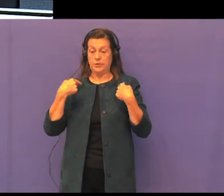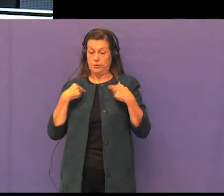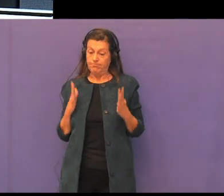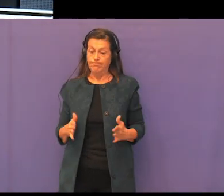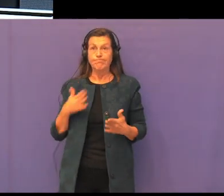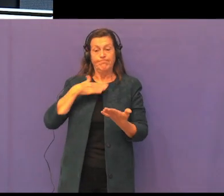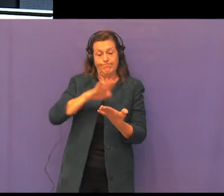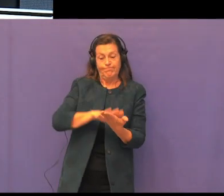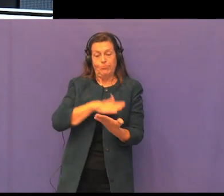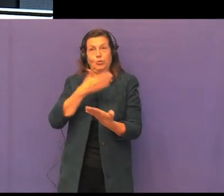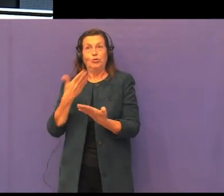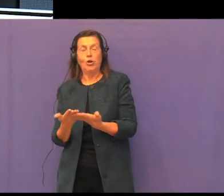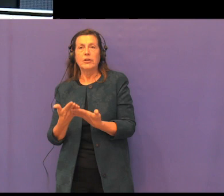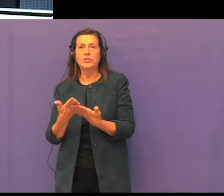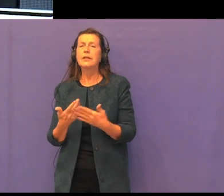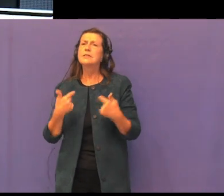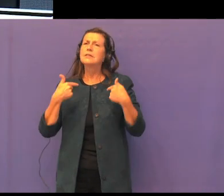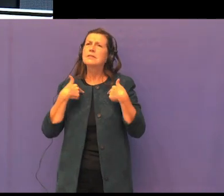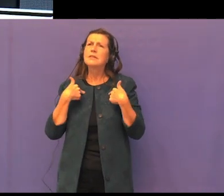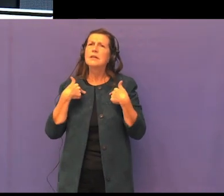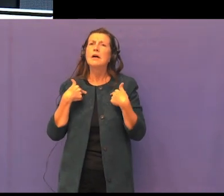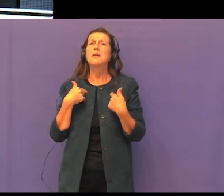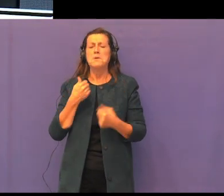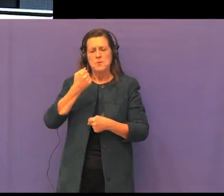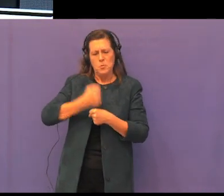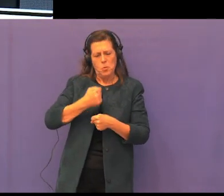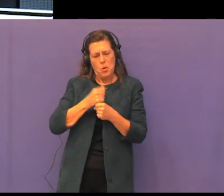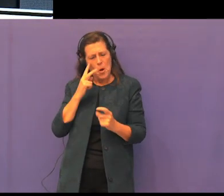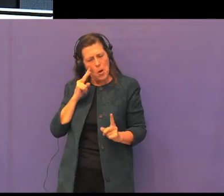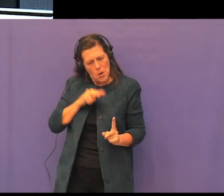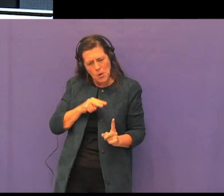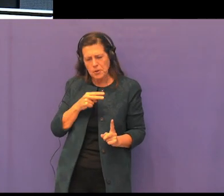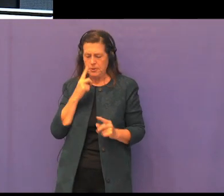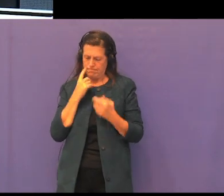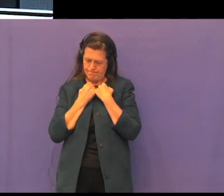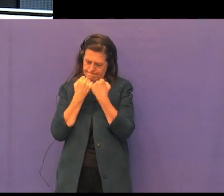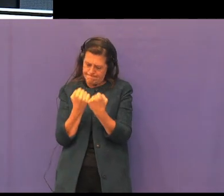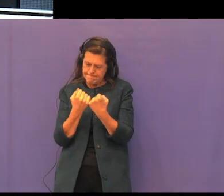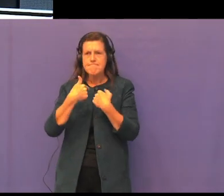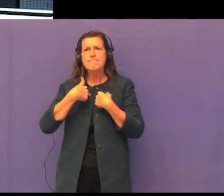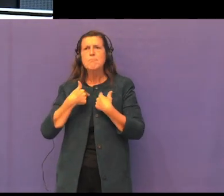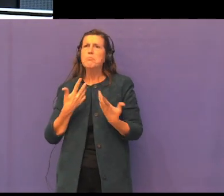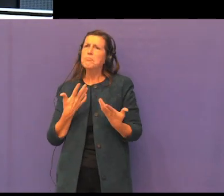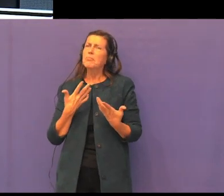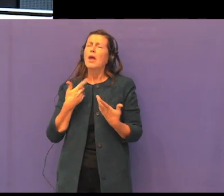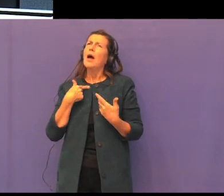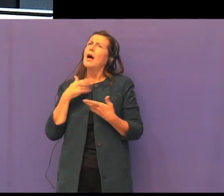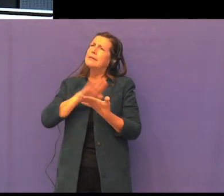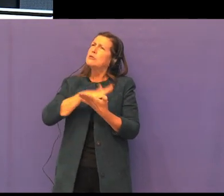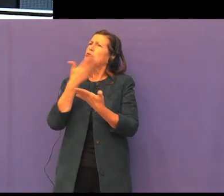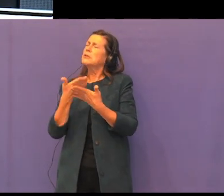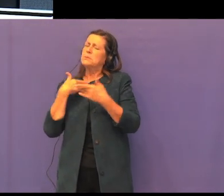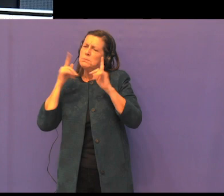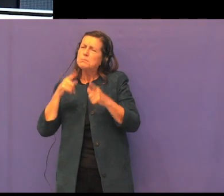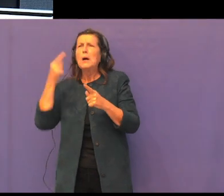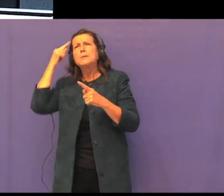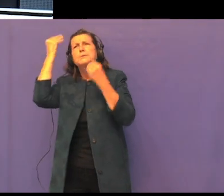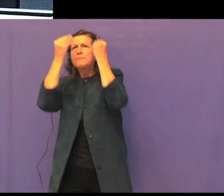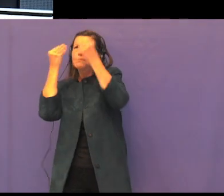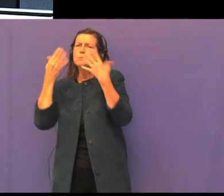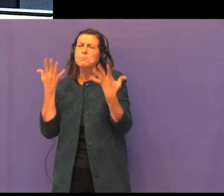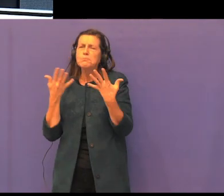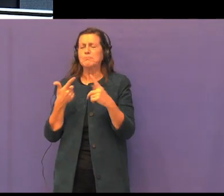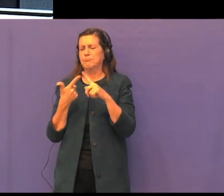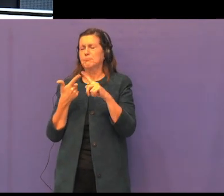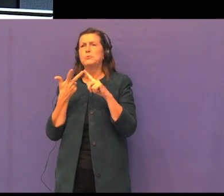of translation that we need to do, how we need to think about the tools that we use when we're doing translations, and